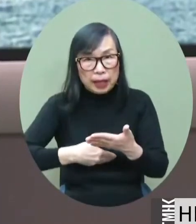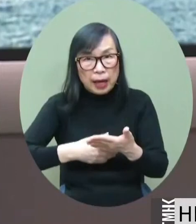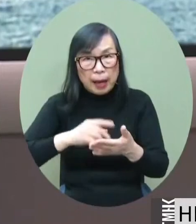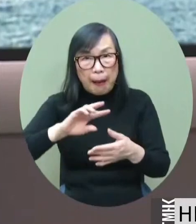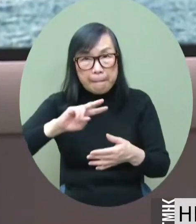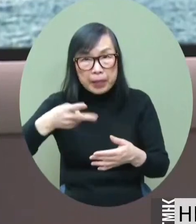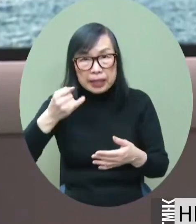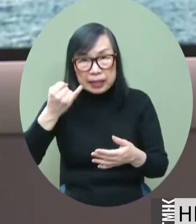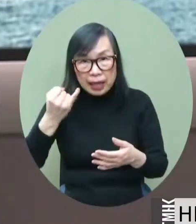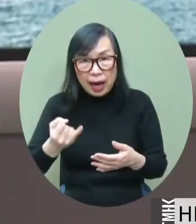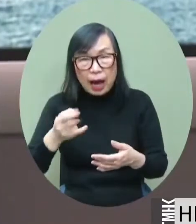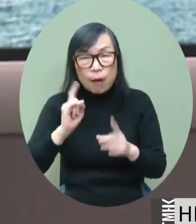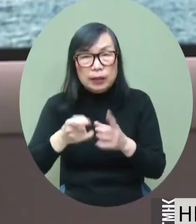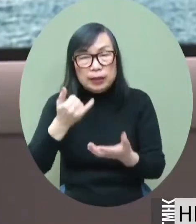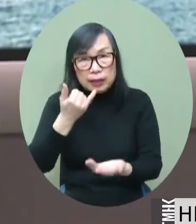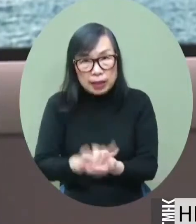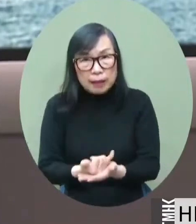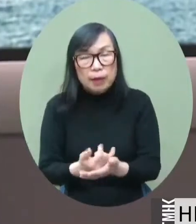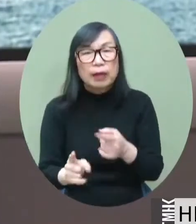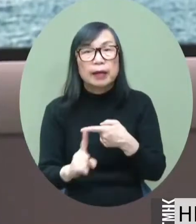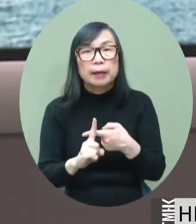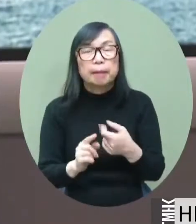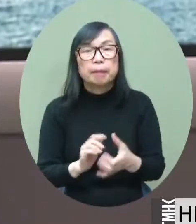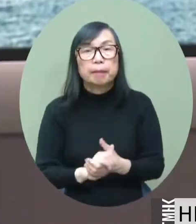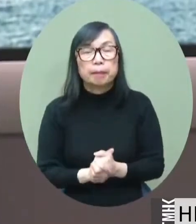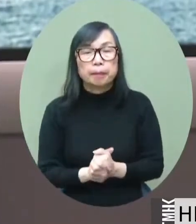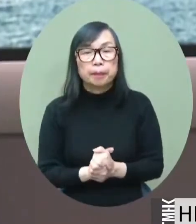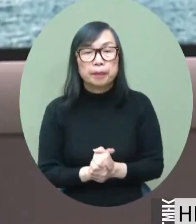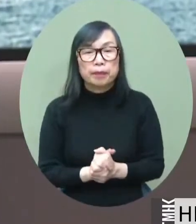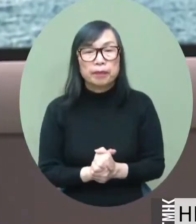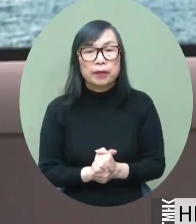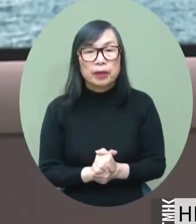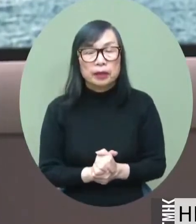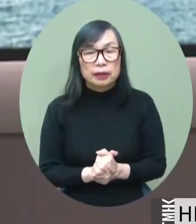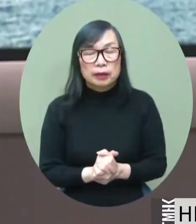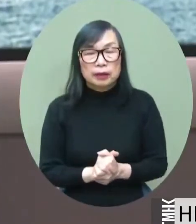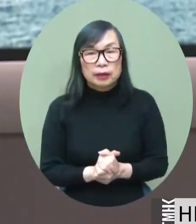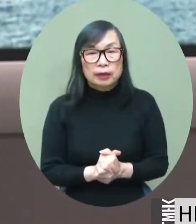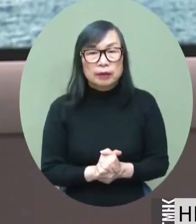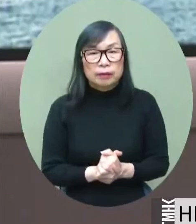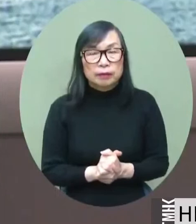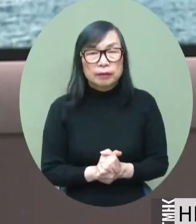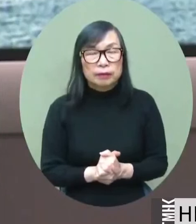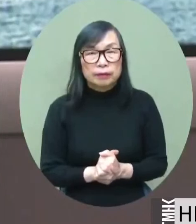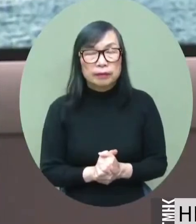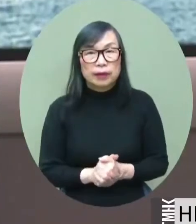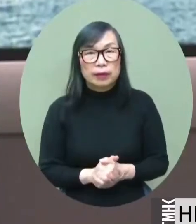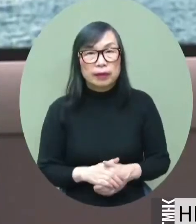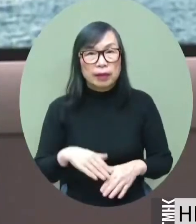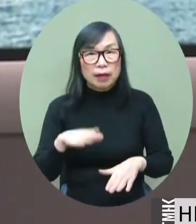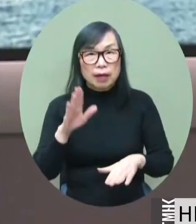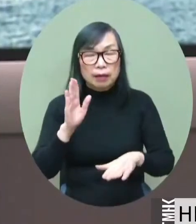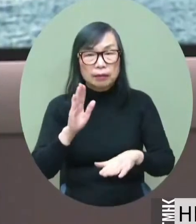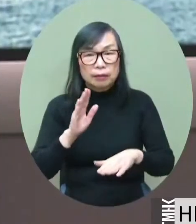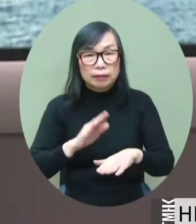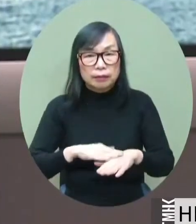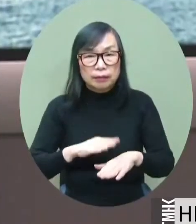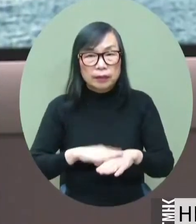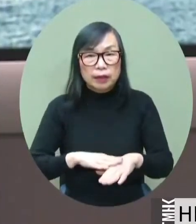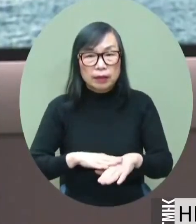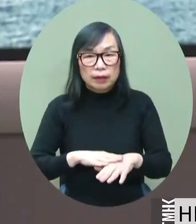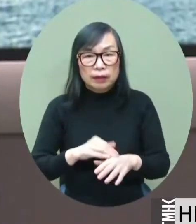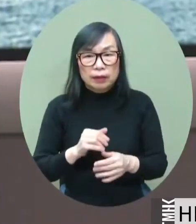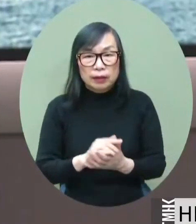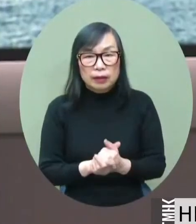really reduce the risk of condition deteriorating or death even.